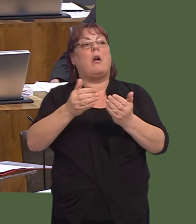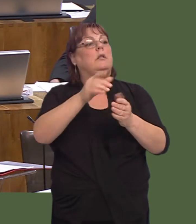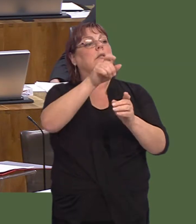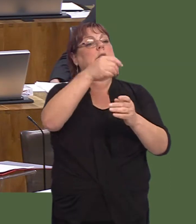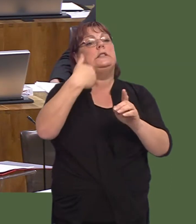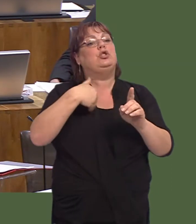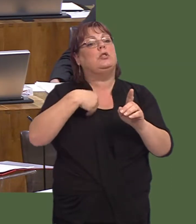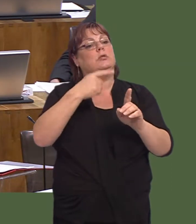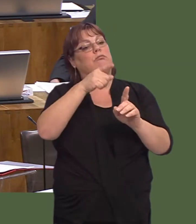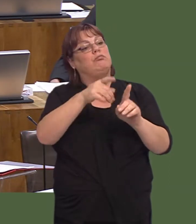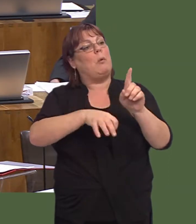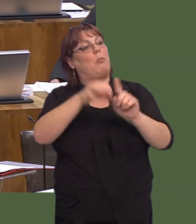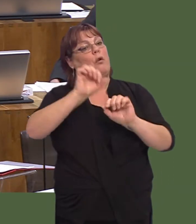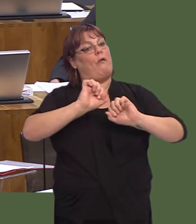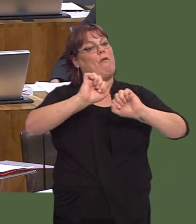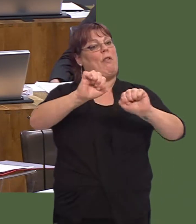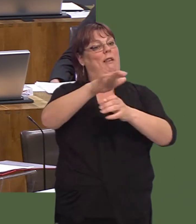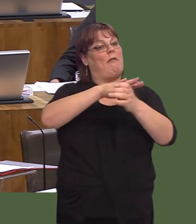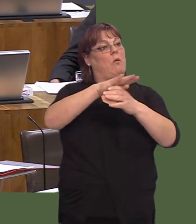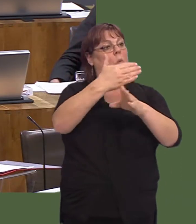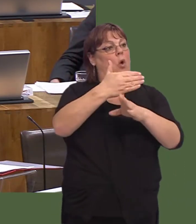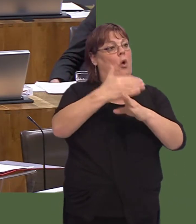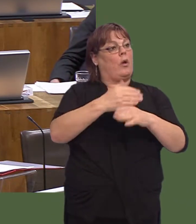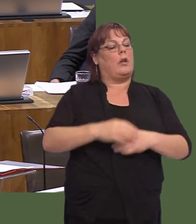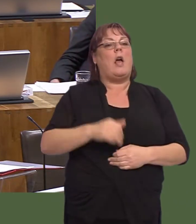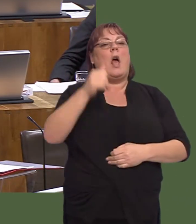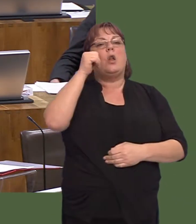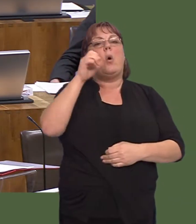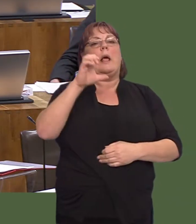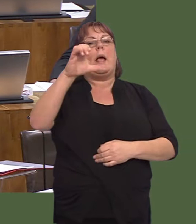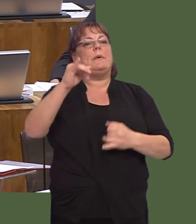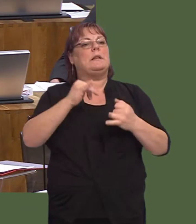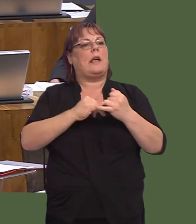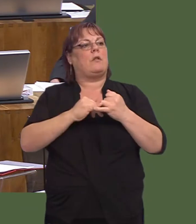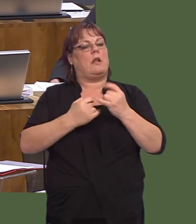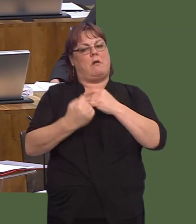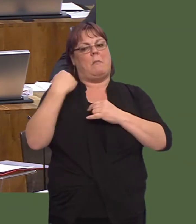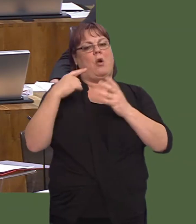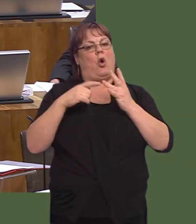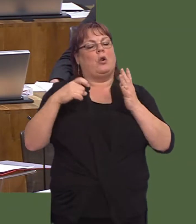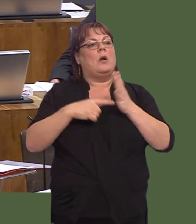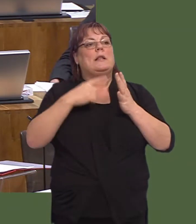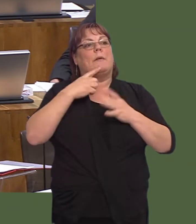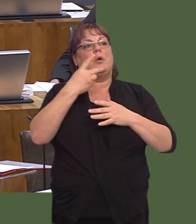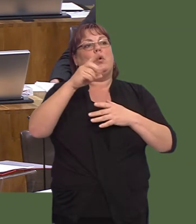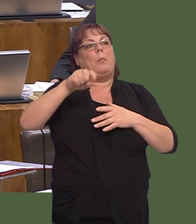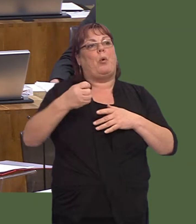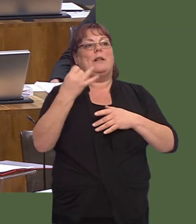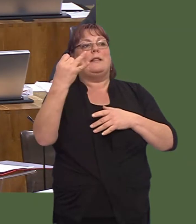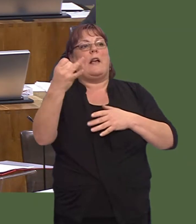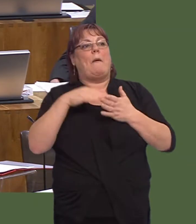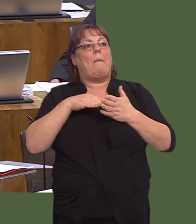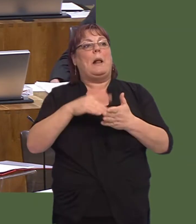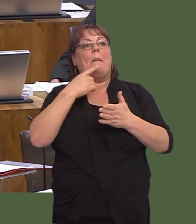teachers as well. In the meantime, I know the Cabinet Secretary on the 24th of October, announced in plenary £2.7 million to